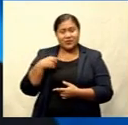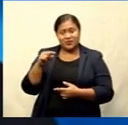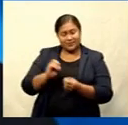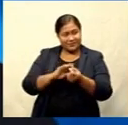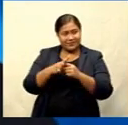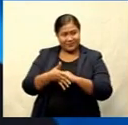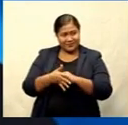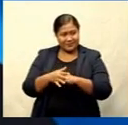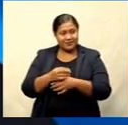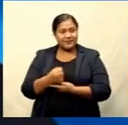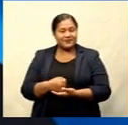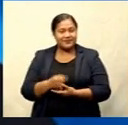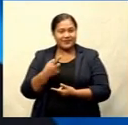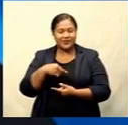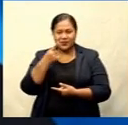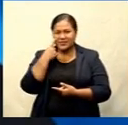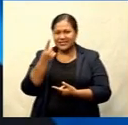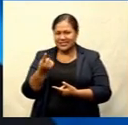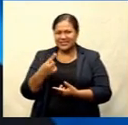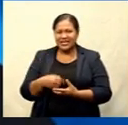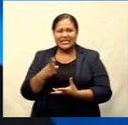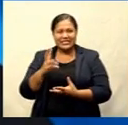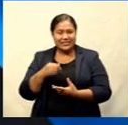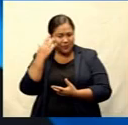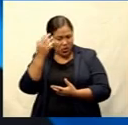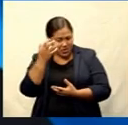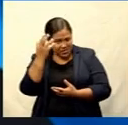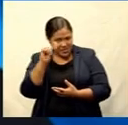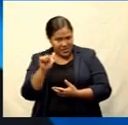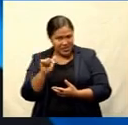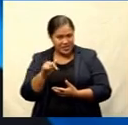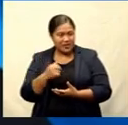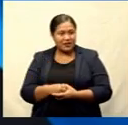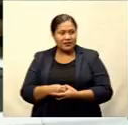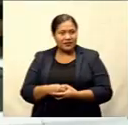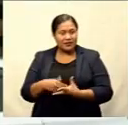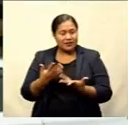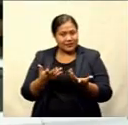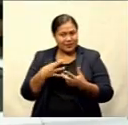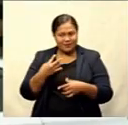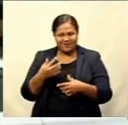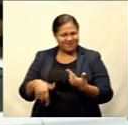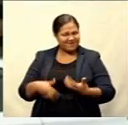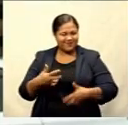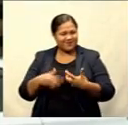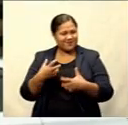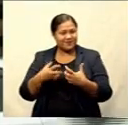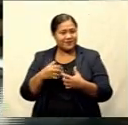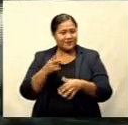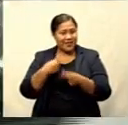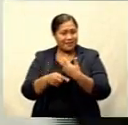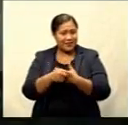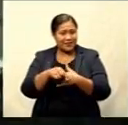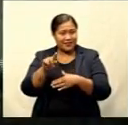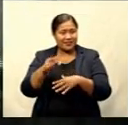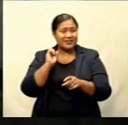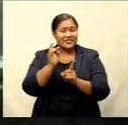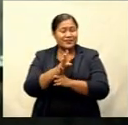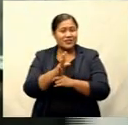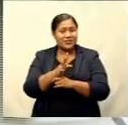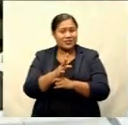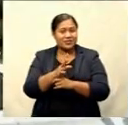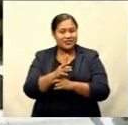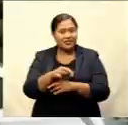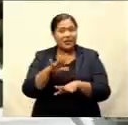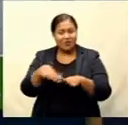really seeing some concerning signs and some regression, really, specifically in that area that